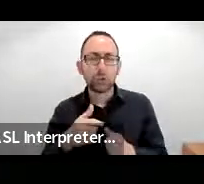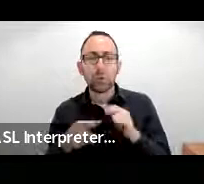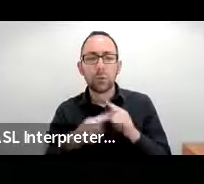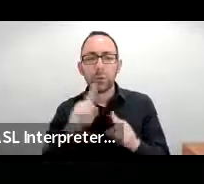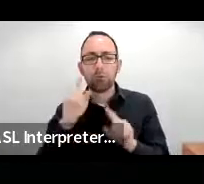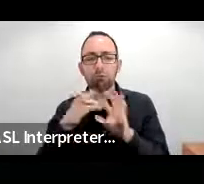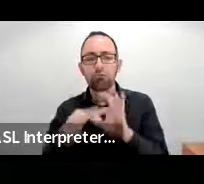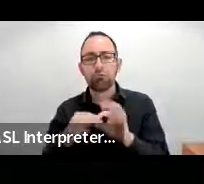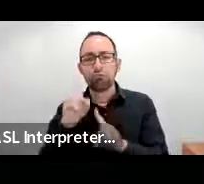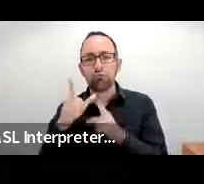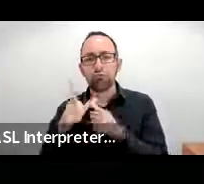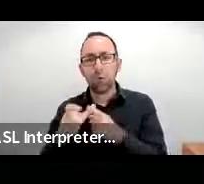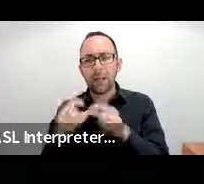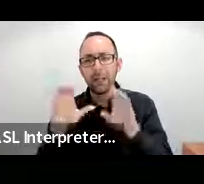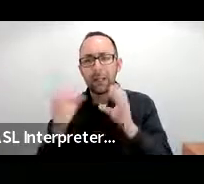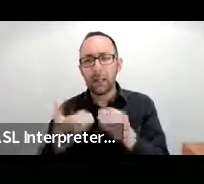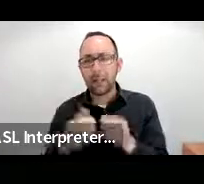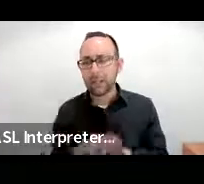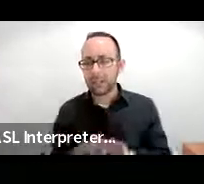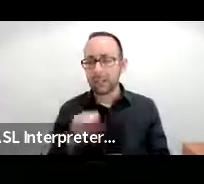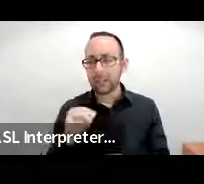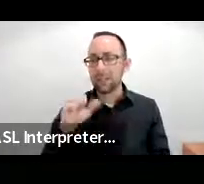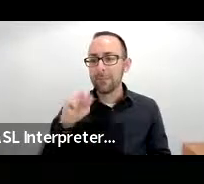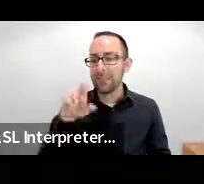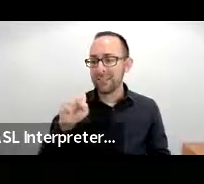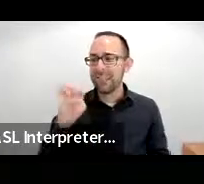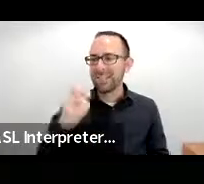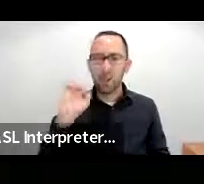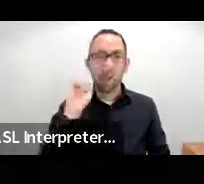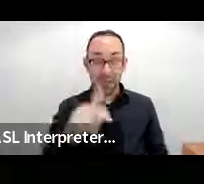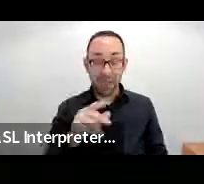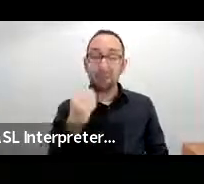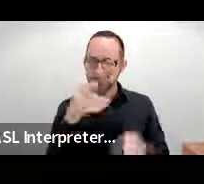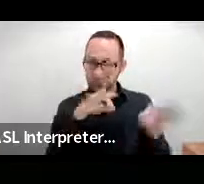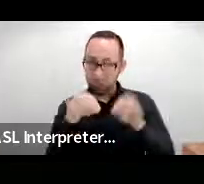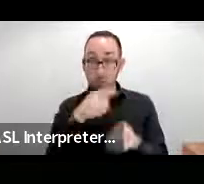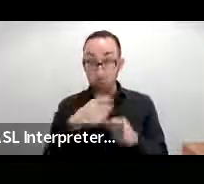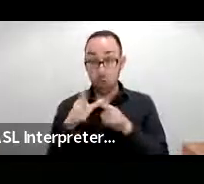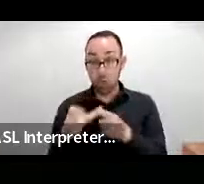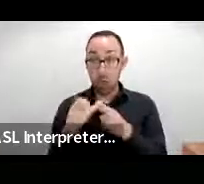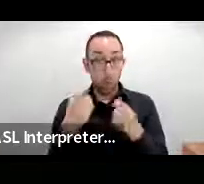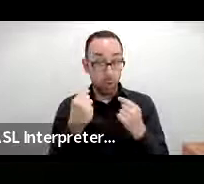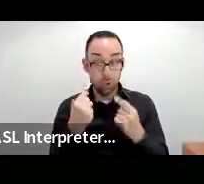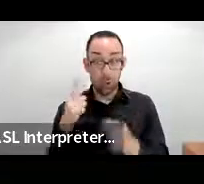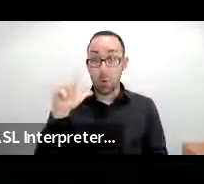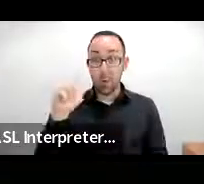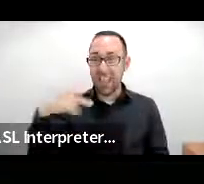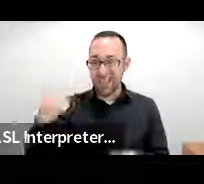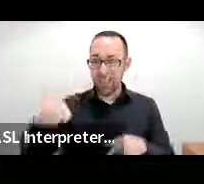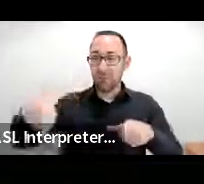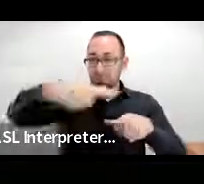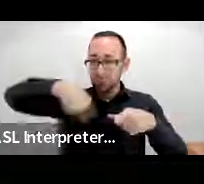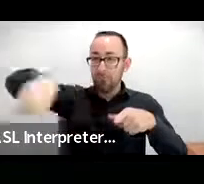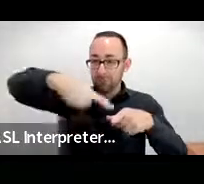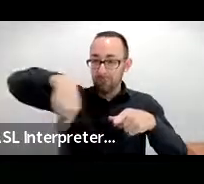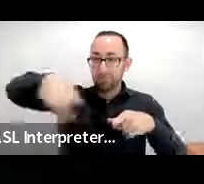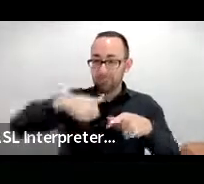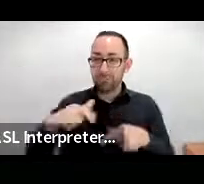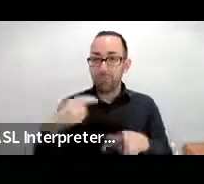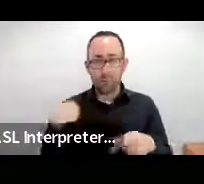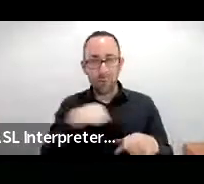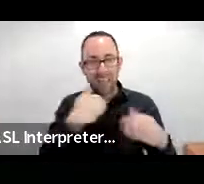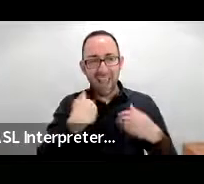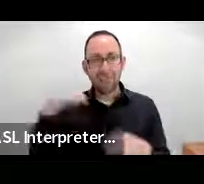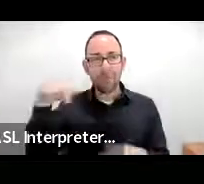all right. I'm happy to answer your question. So when you run, you're going to run laps. And we have a little QR code